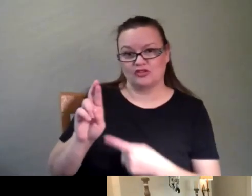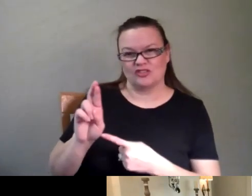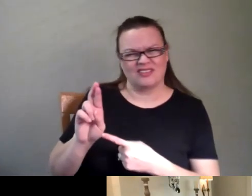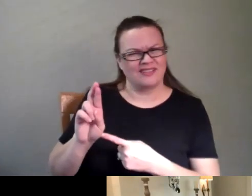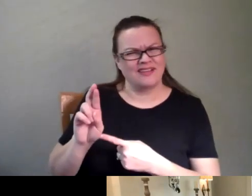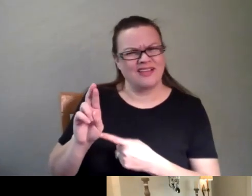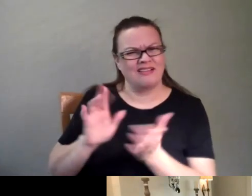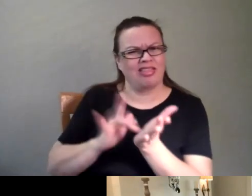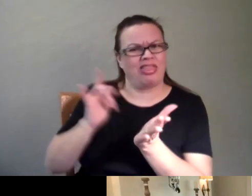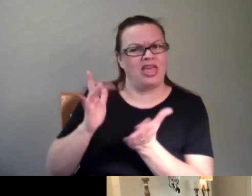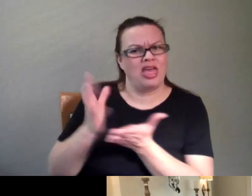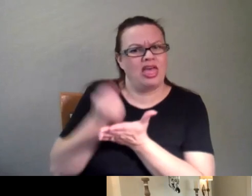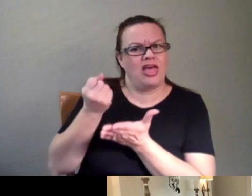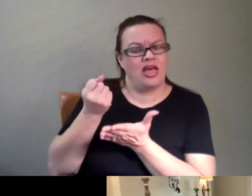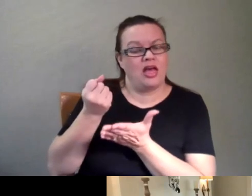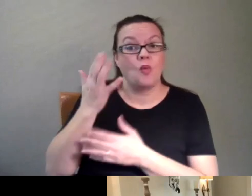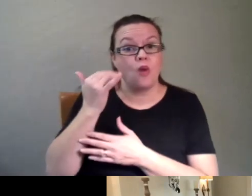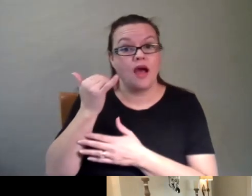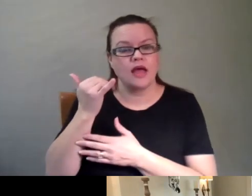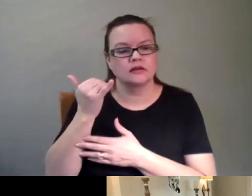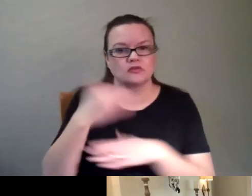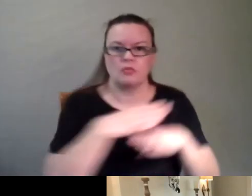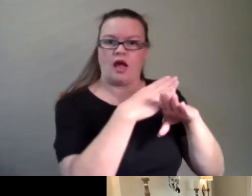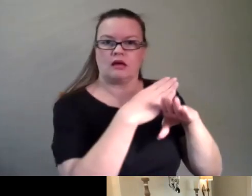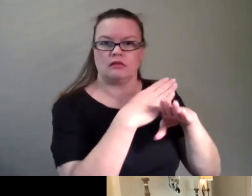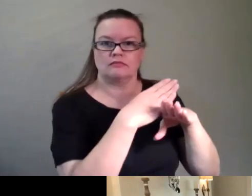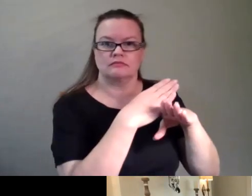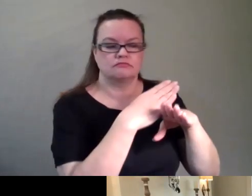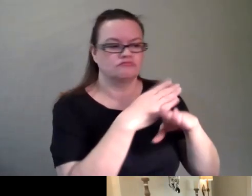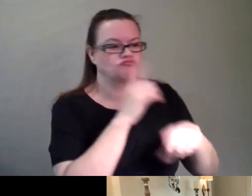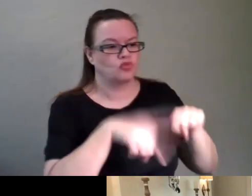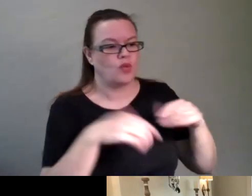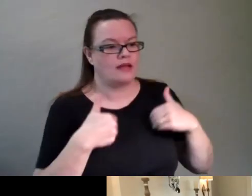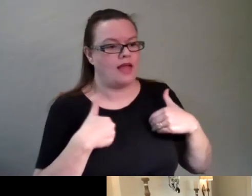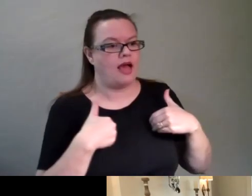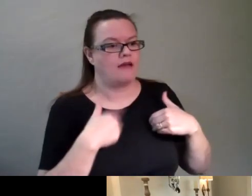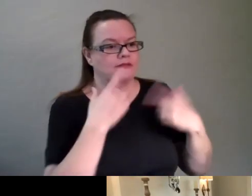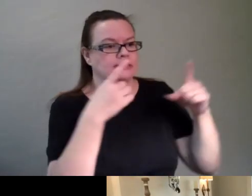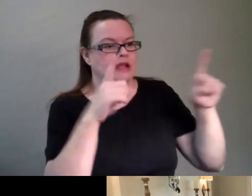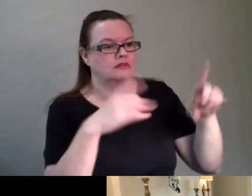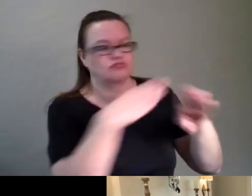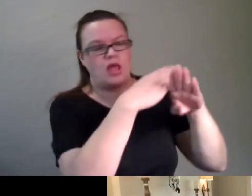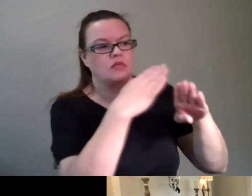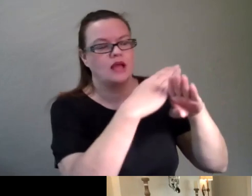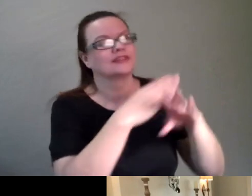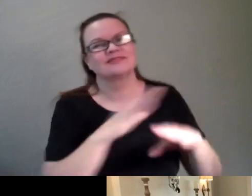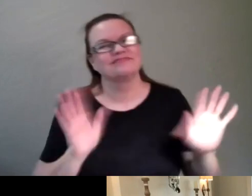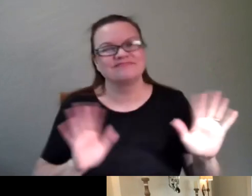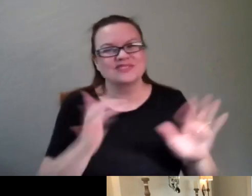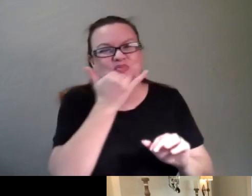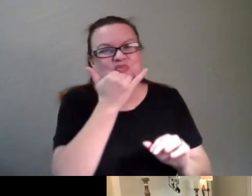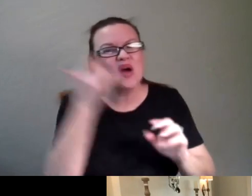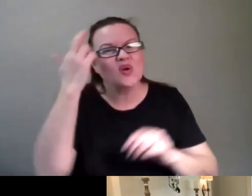use the filibuster to keep the other side from accomplishing anything to get credit. as opposed to using it